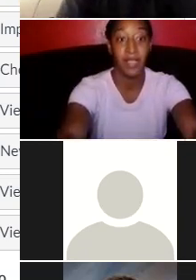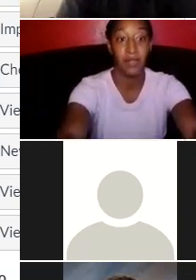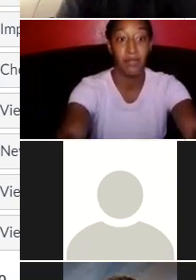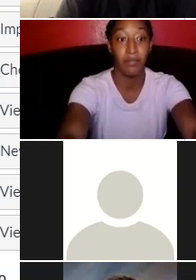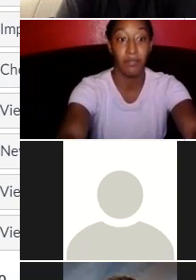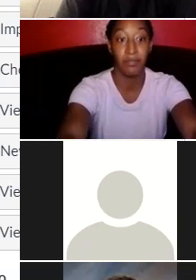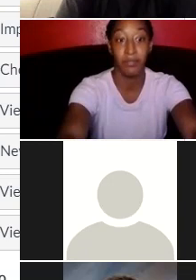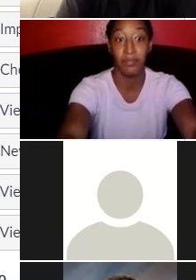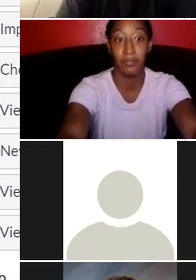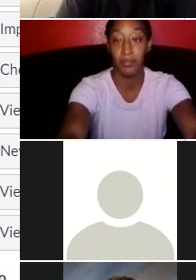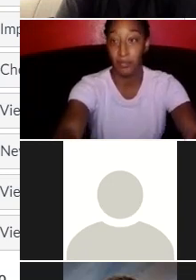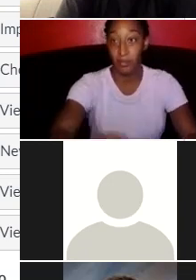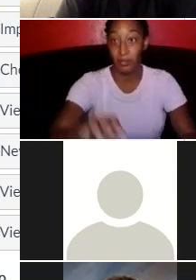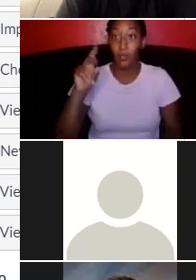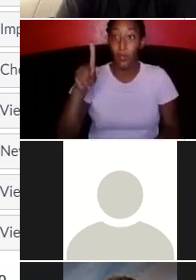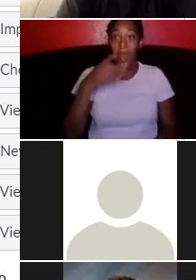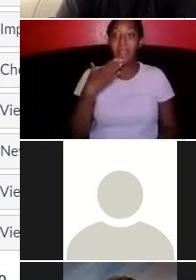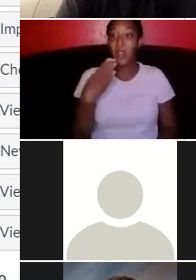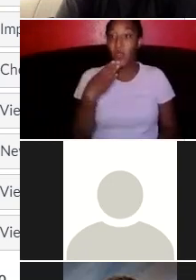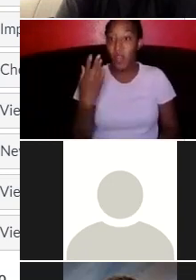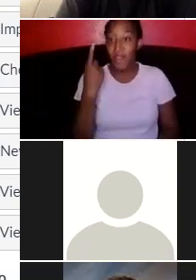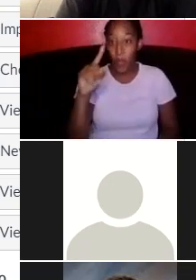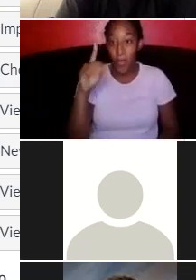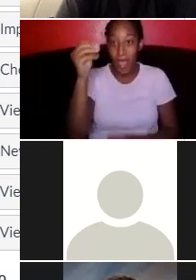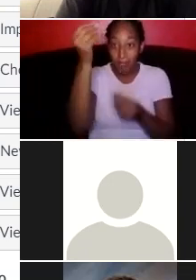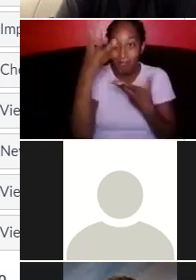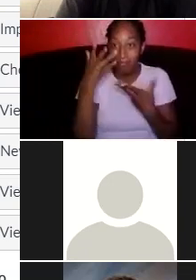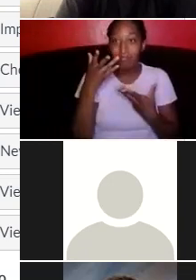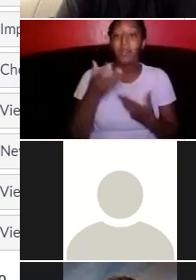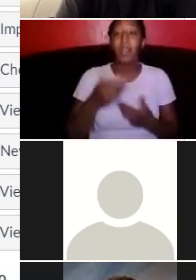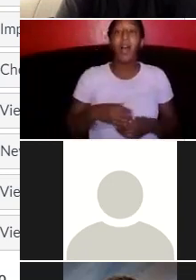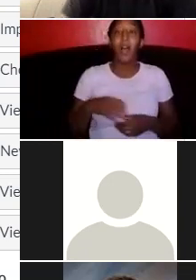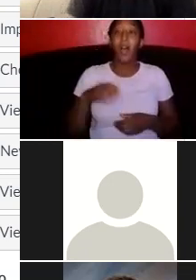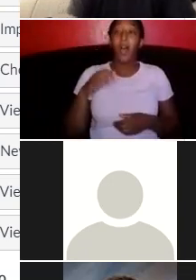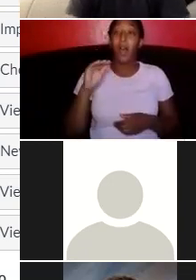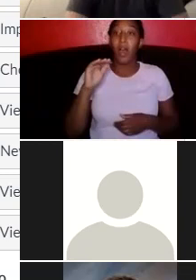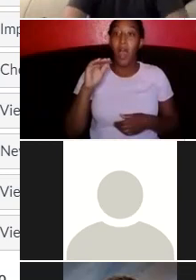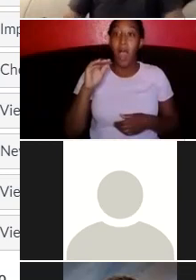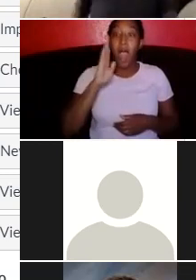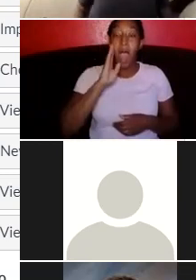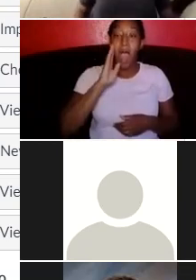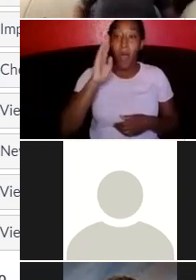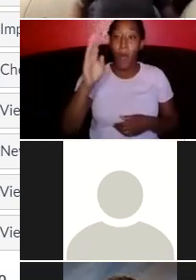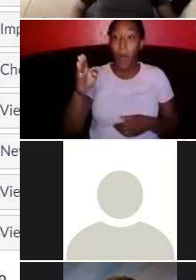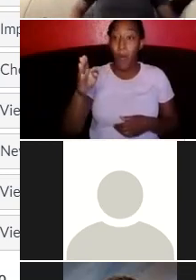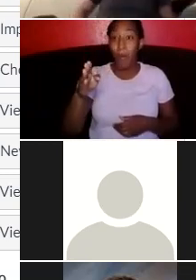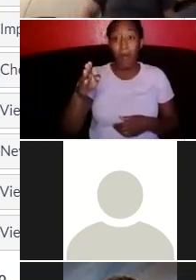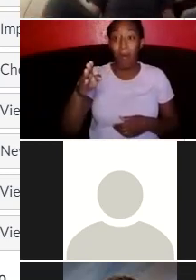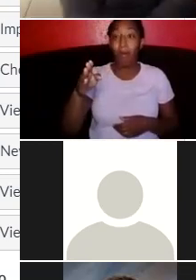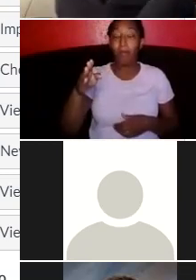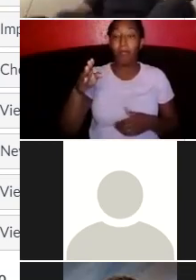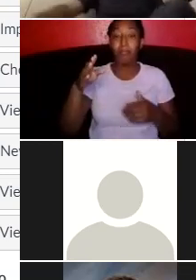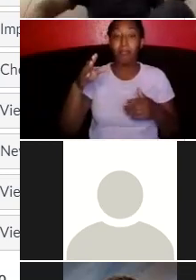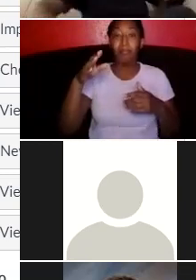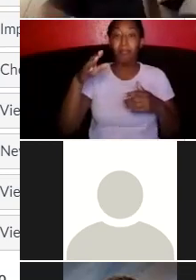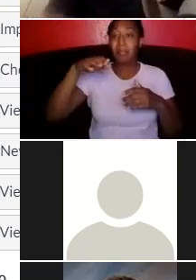Yes, I see it. Thank you very much. All right. So I have not posted the